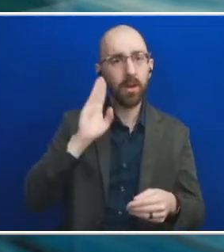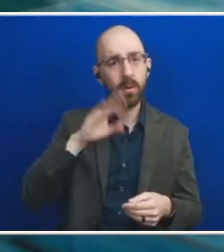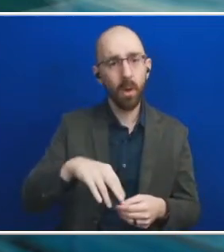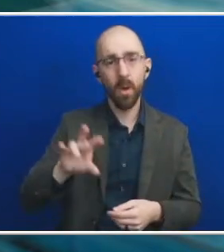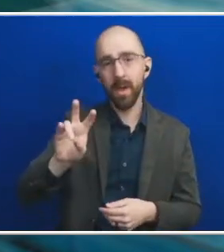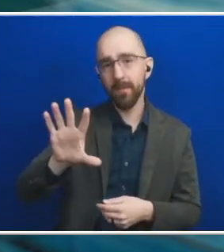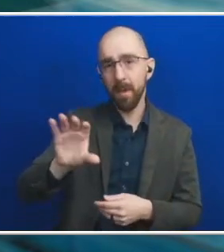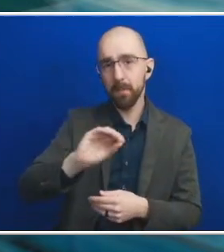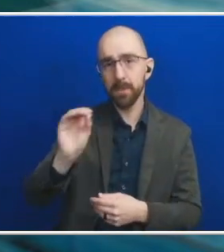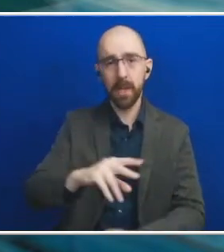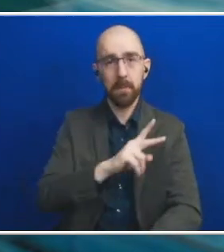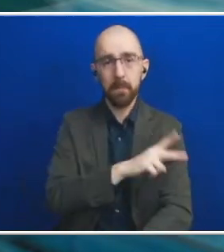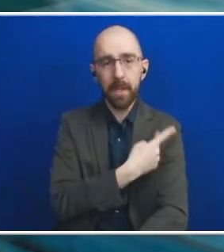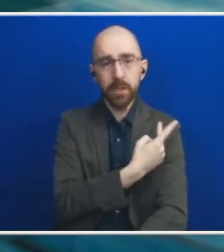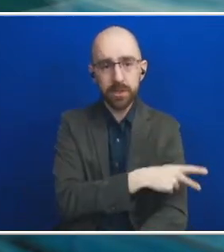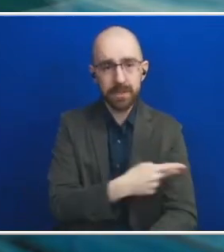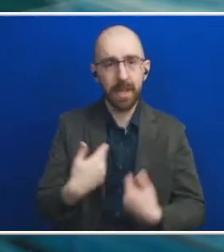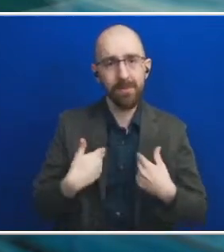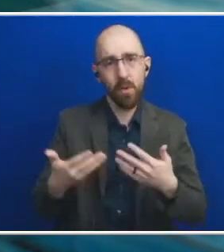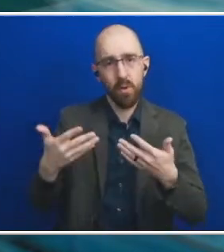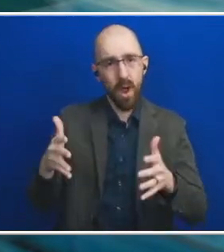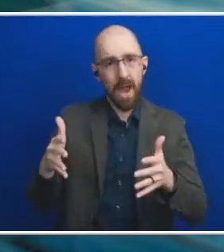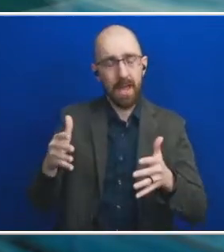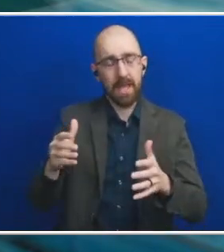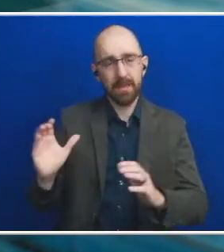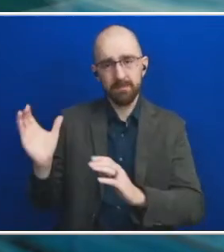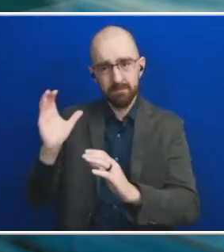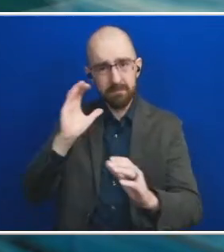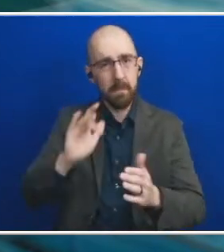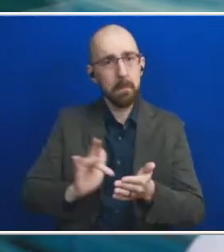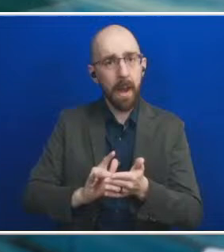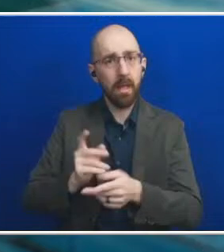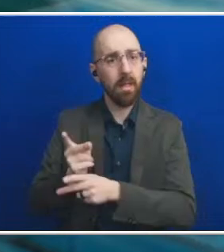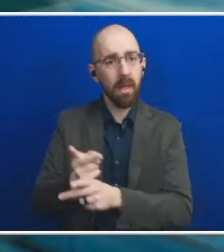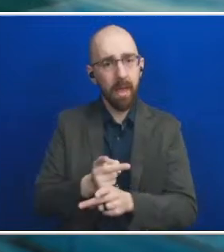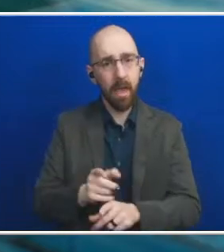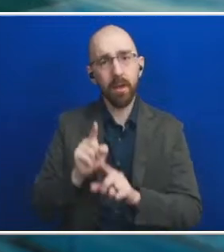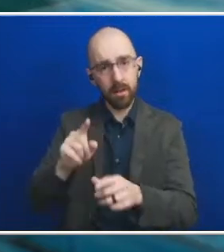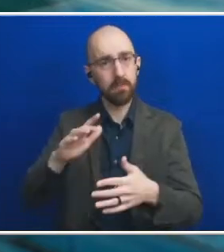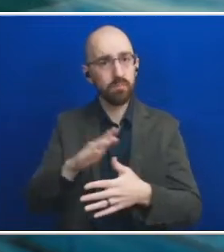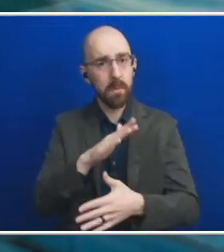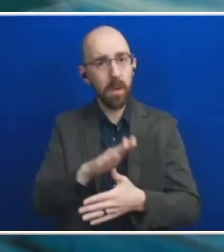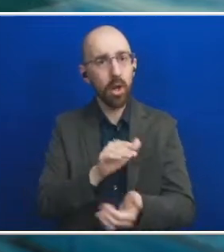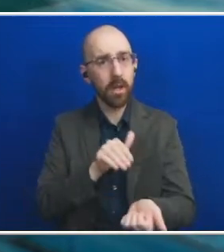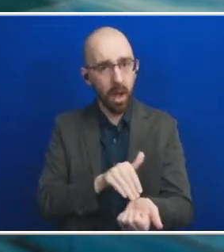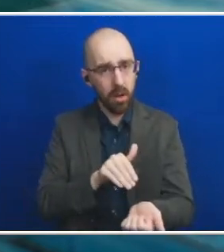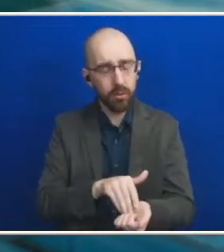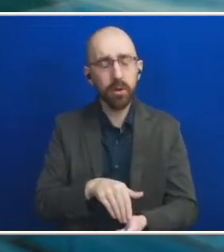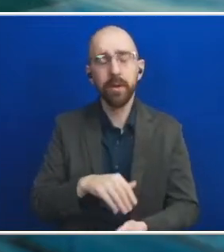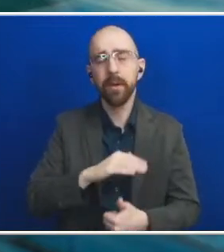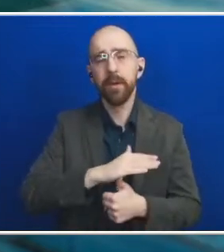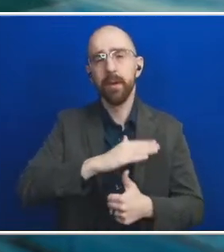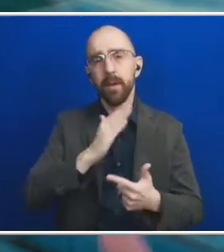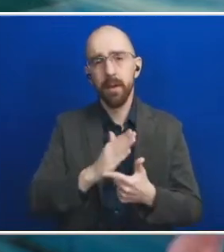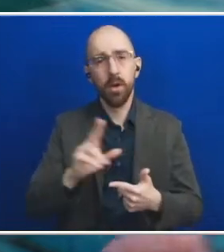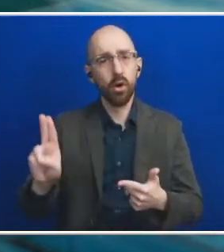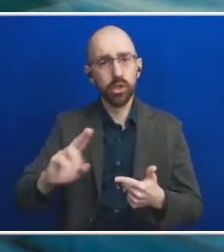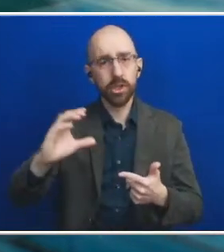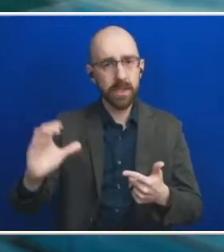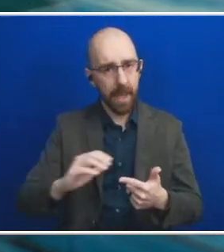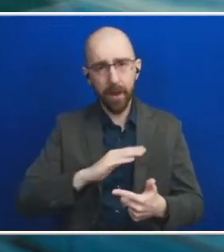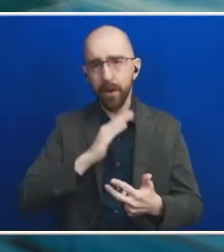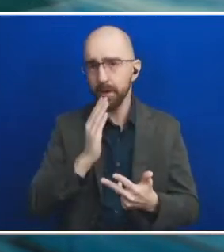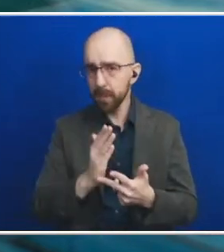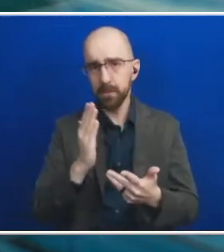patients have already sought medical care. They went to see their primary care doctor. They went to see, urgent care or wherever, but it got passed